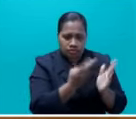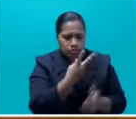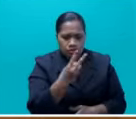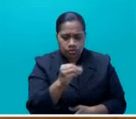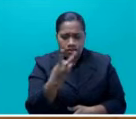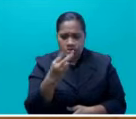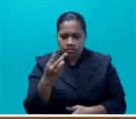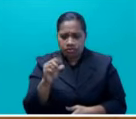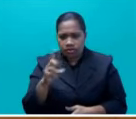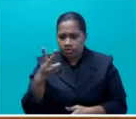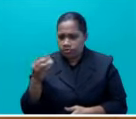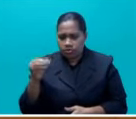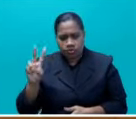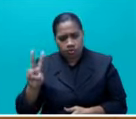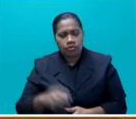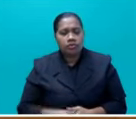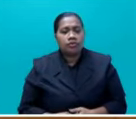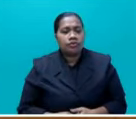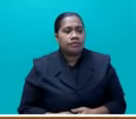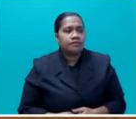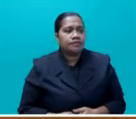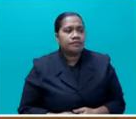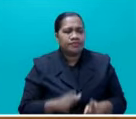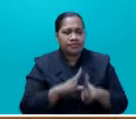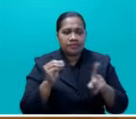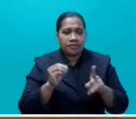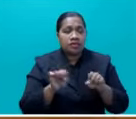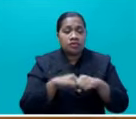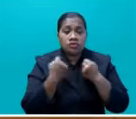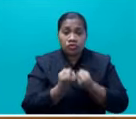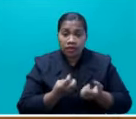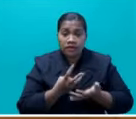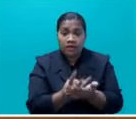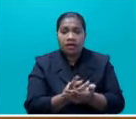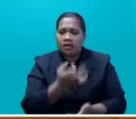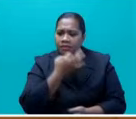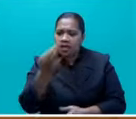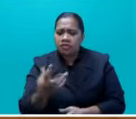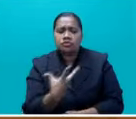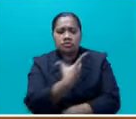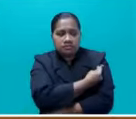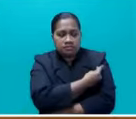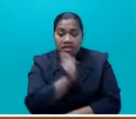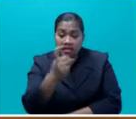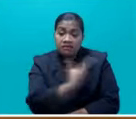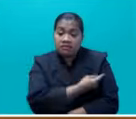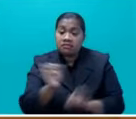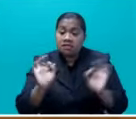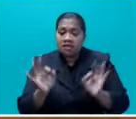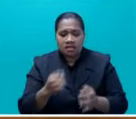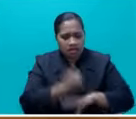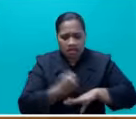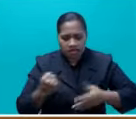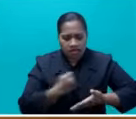sir. For example, students and social welfare recipients are now being asked to take the jab, or they will not access government